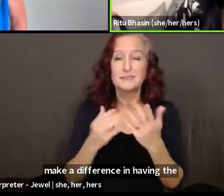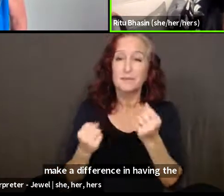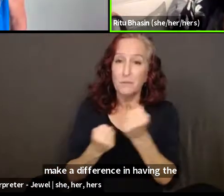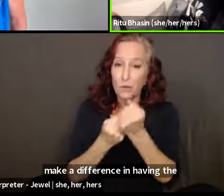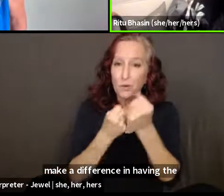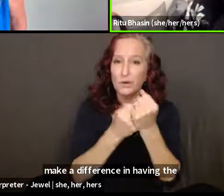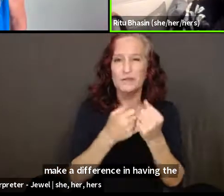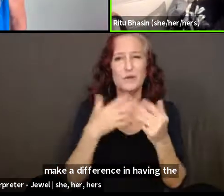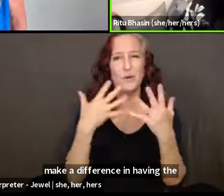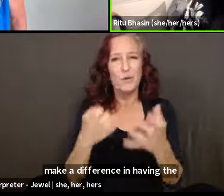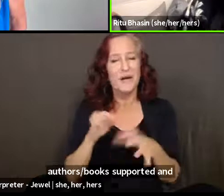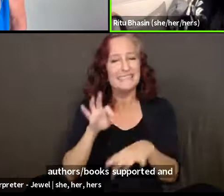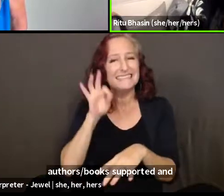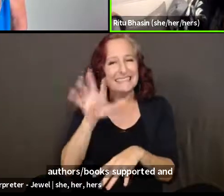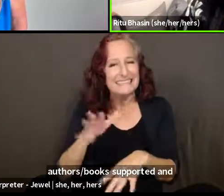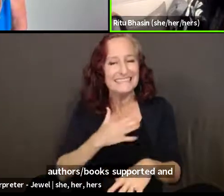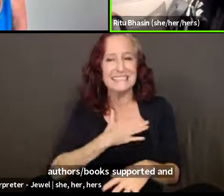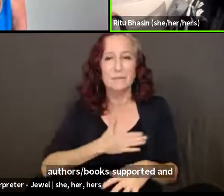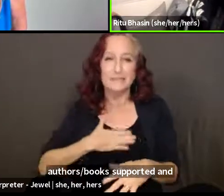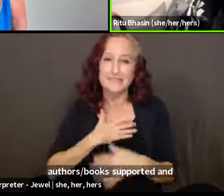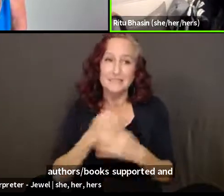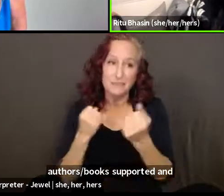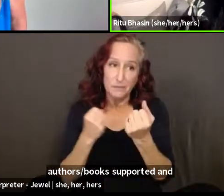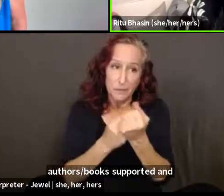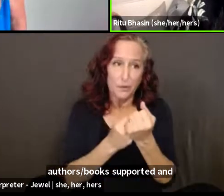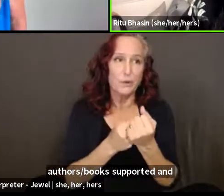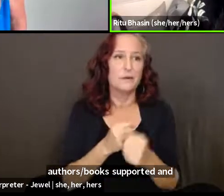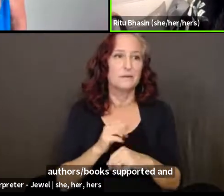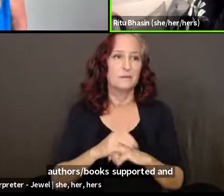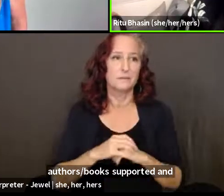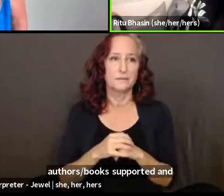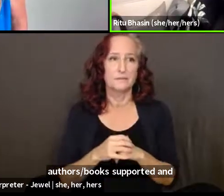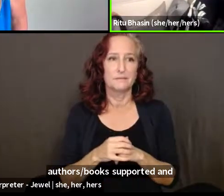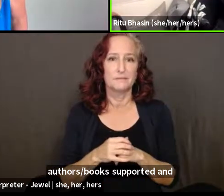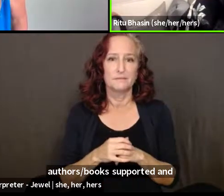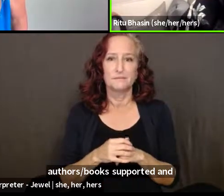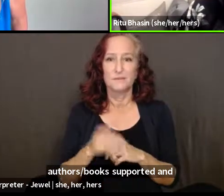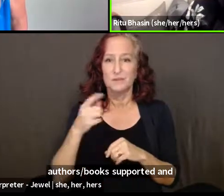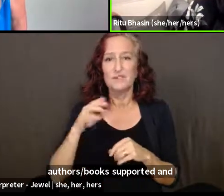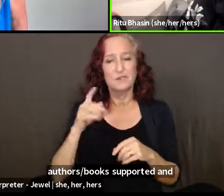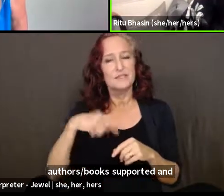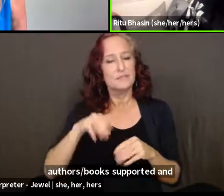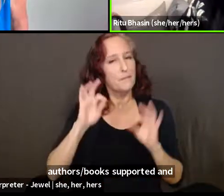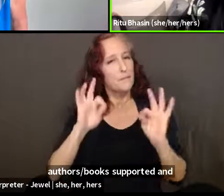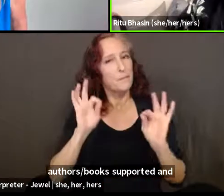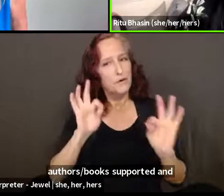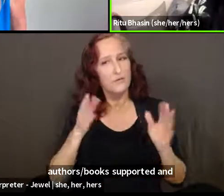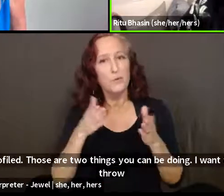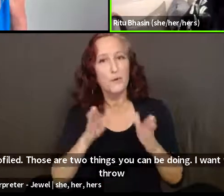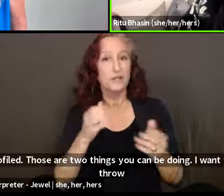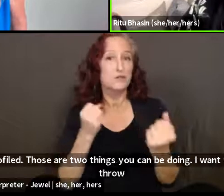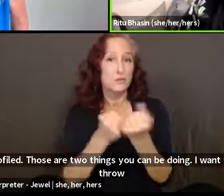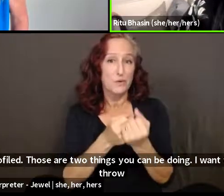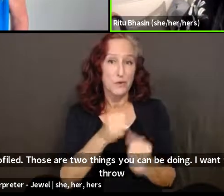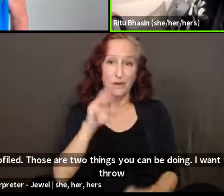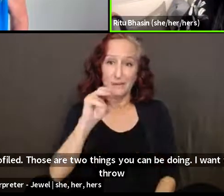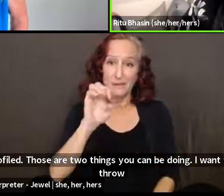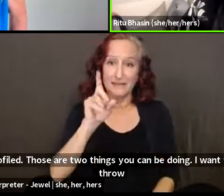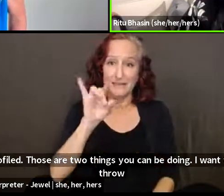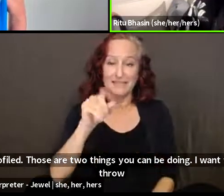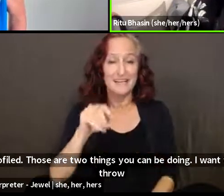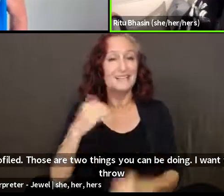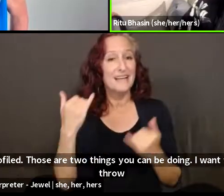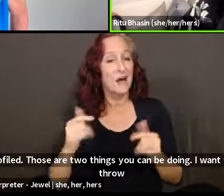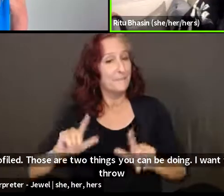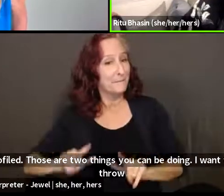week. And I just wanted to throw that out there, that we can all come together to support Melinda in this way. So with that being said, Melinda, I'm going to